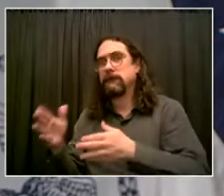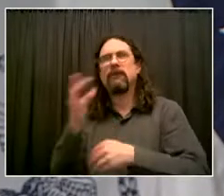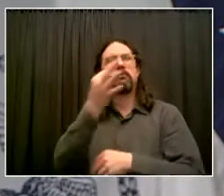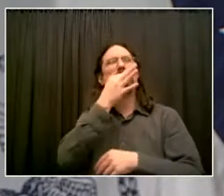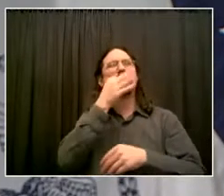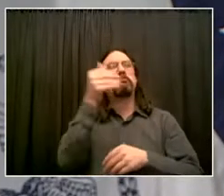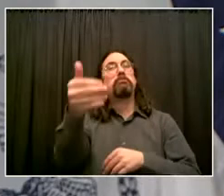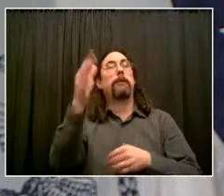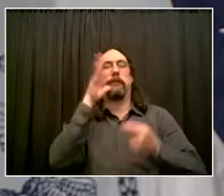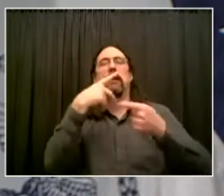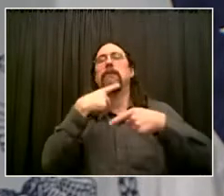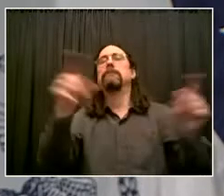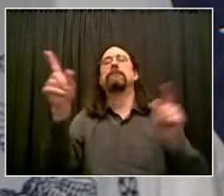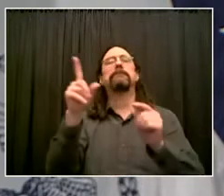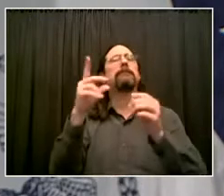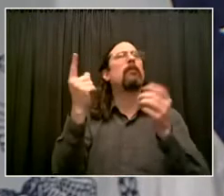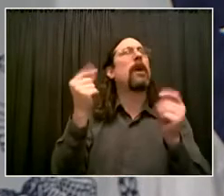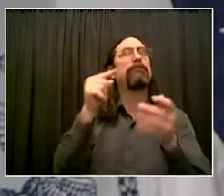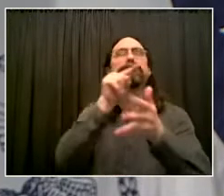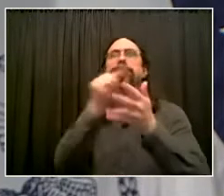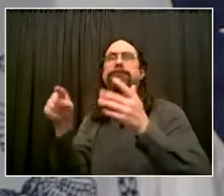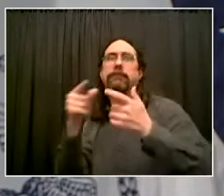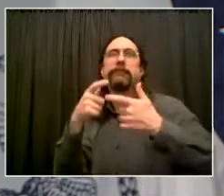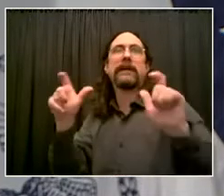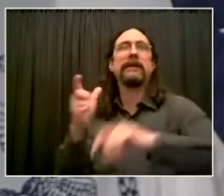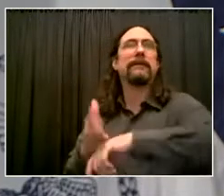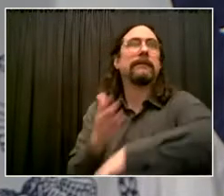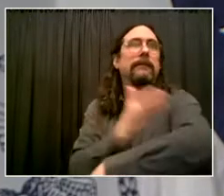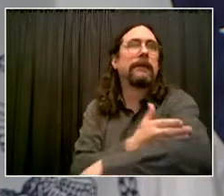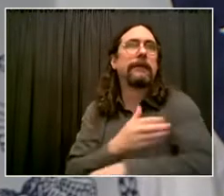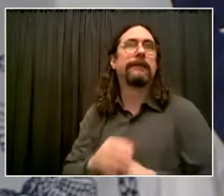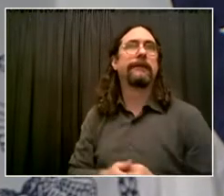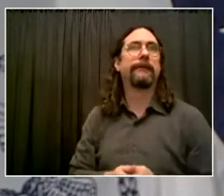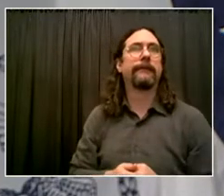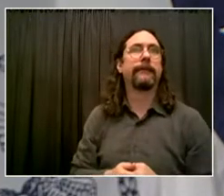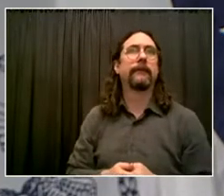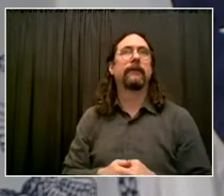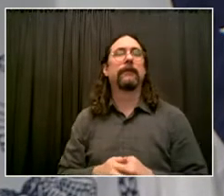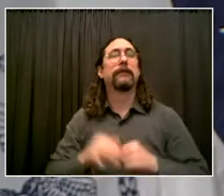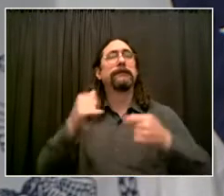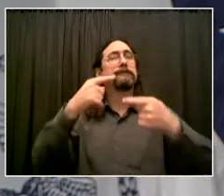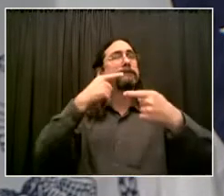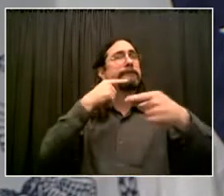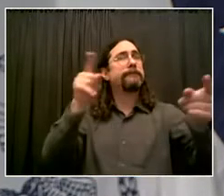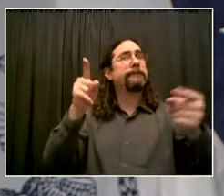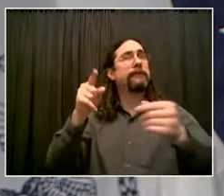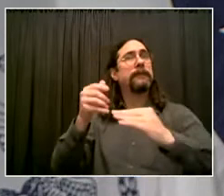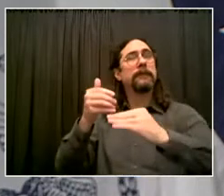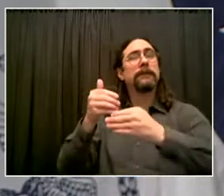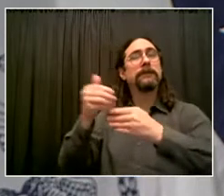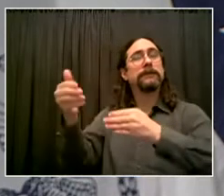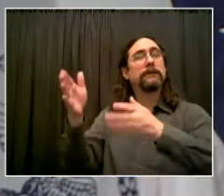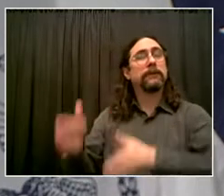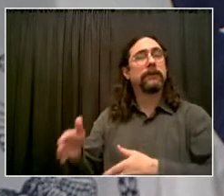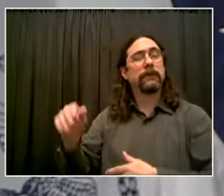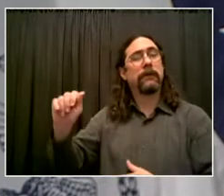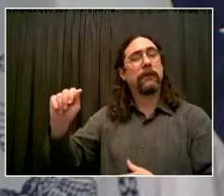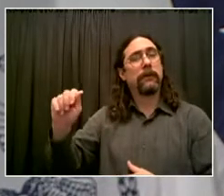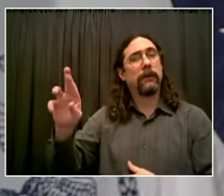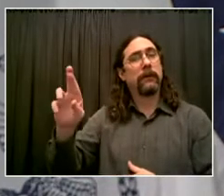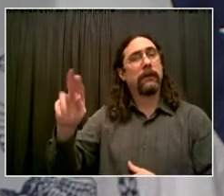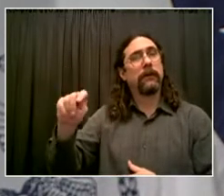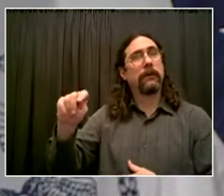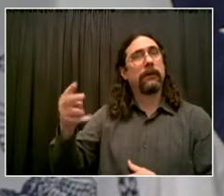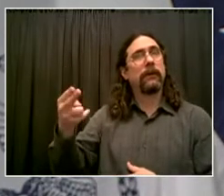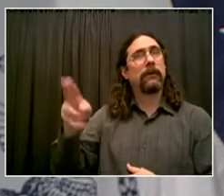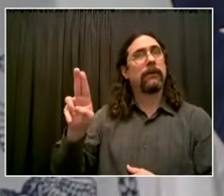Hi, good morning, Mayor. Hope everybody is well. My first question has to do with the attacks. You mentioned the one on the 65-year-old woman.